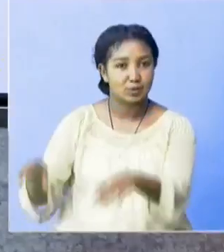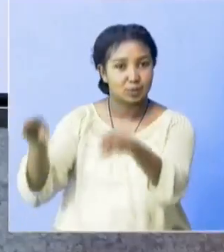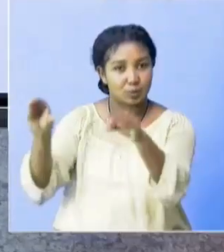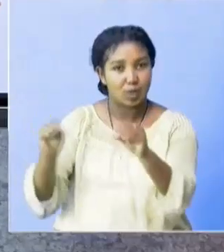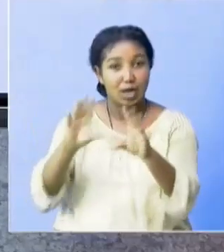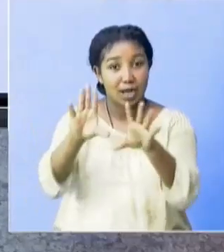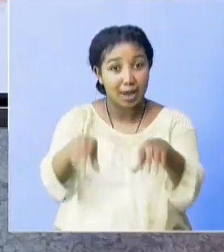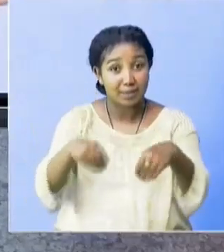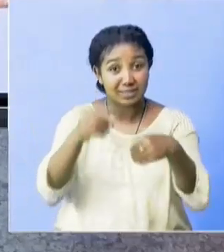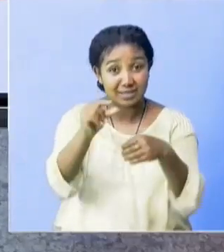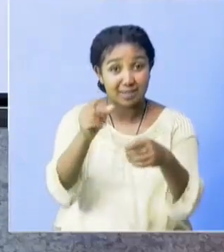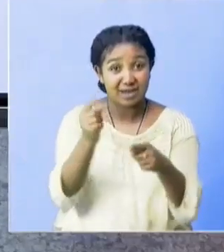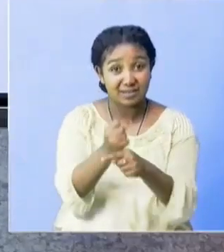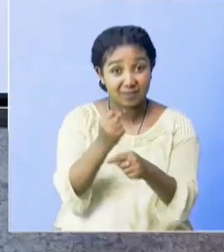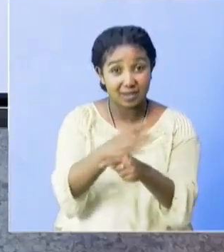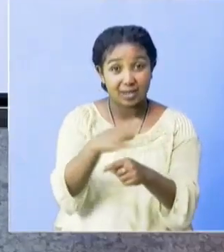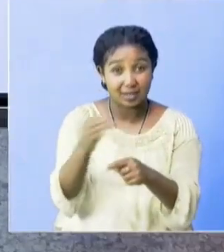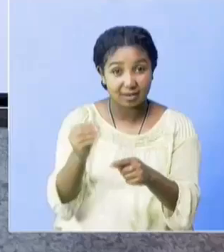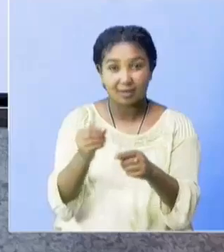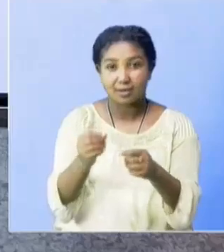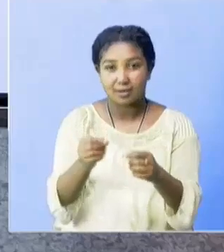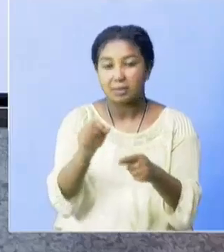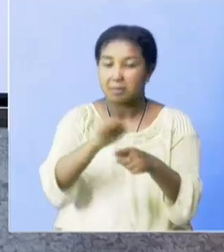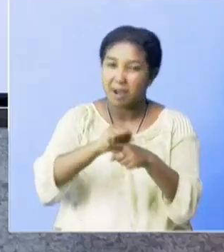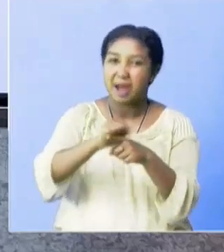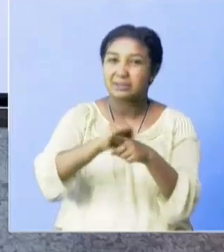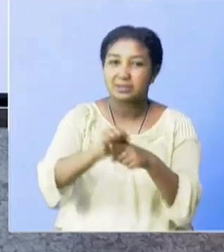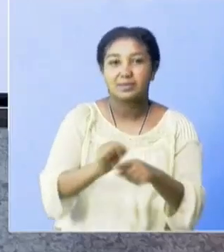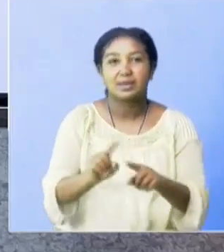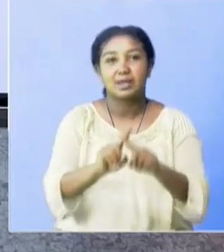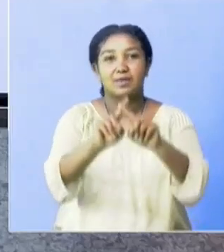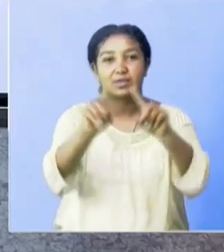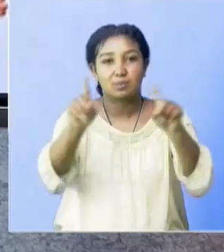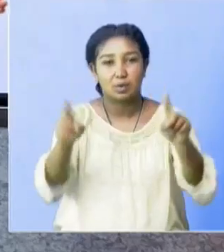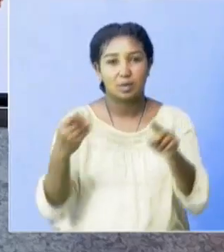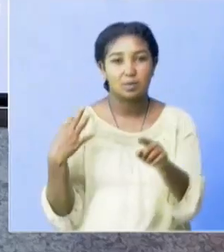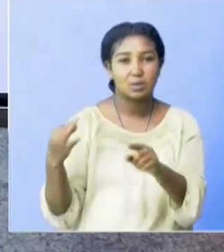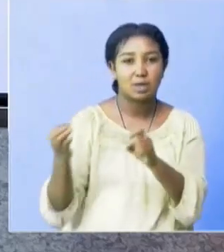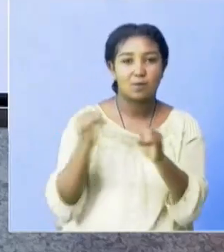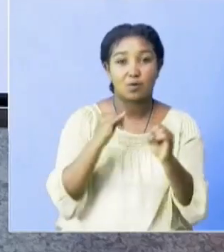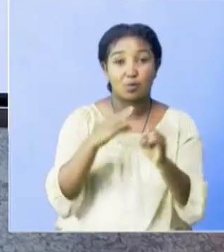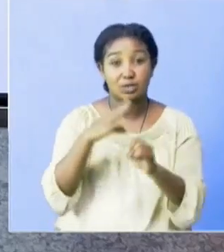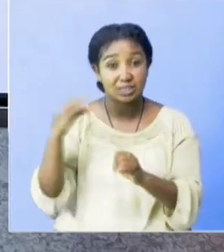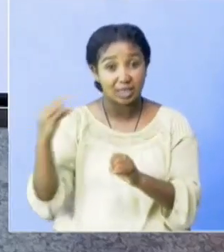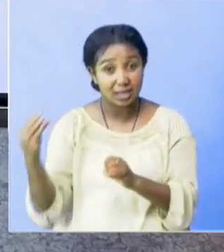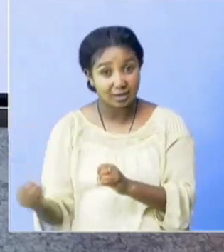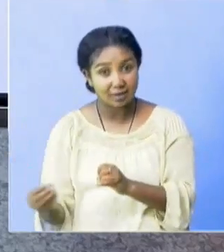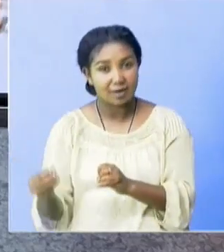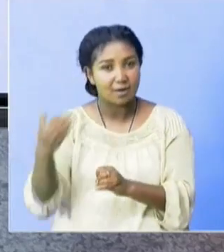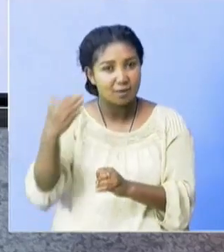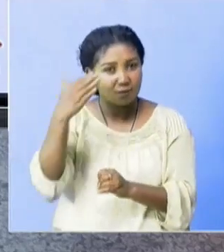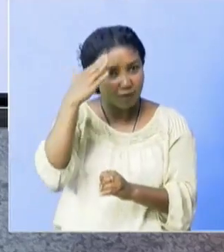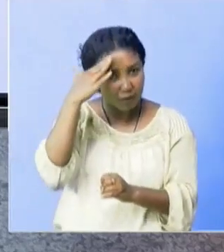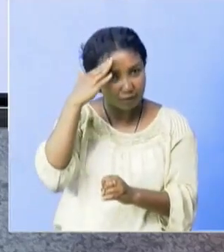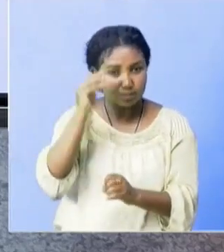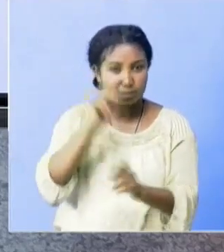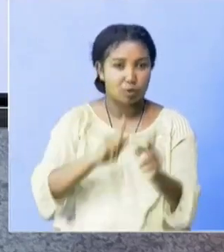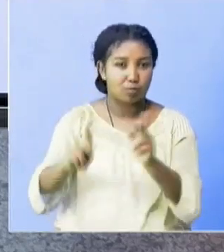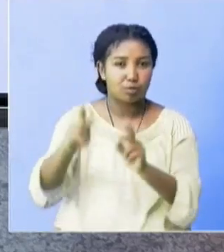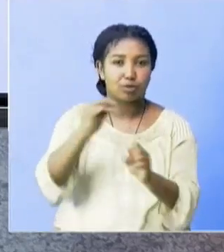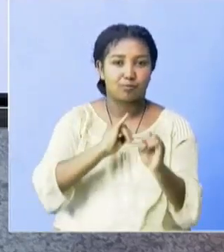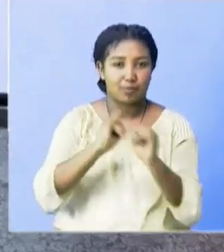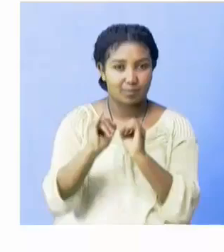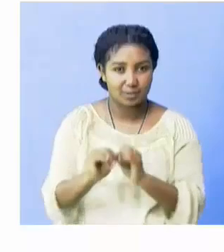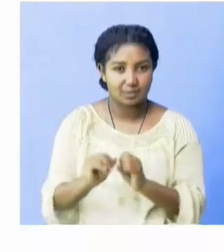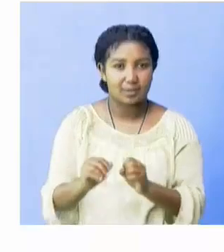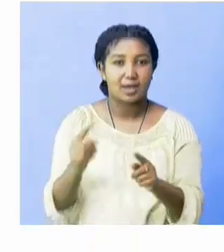Let me give you some activity and let us practice the difference between personal information and famous people information.